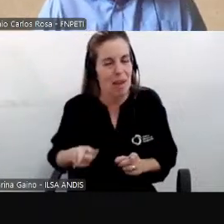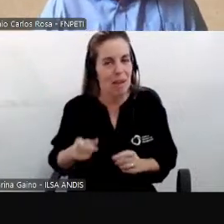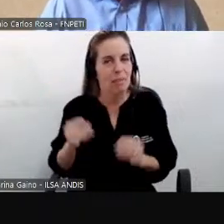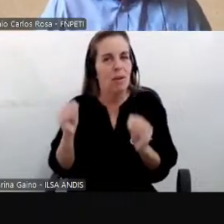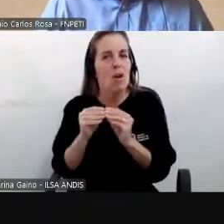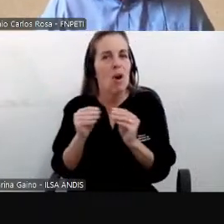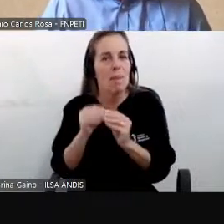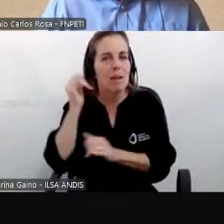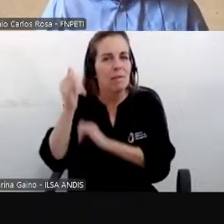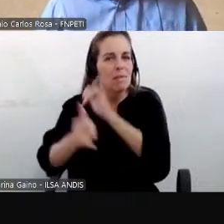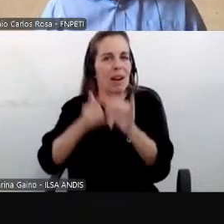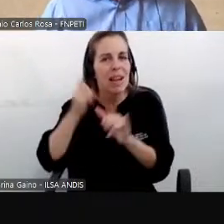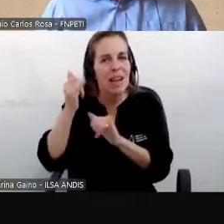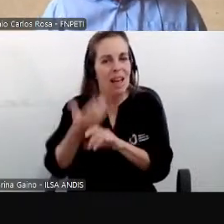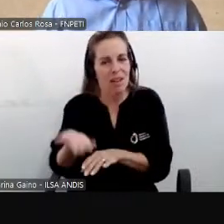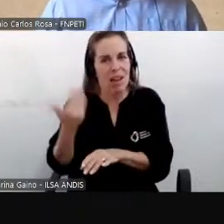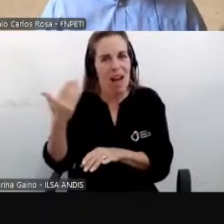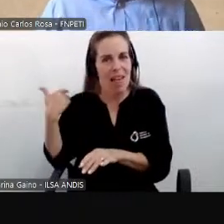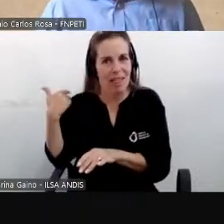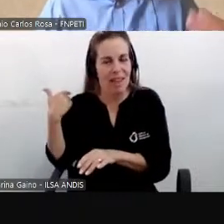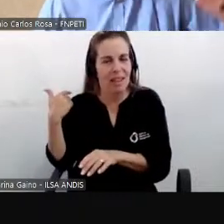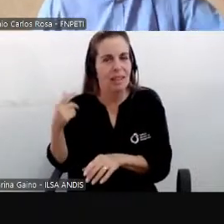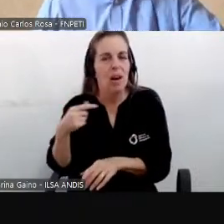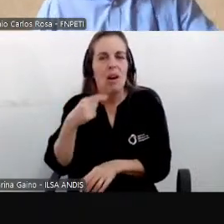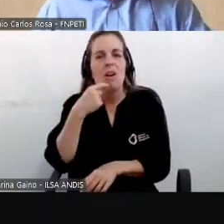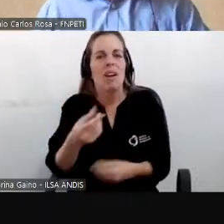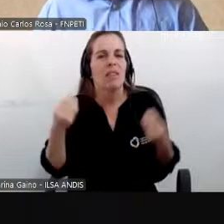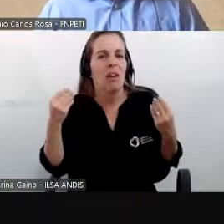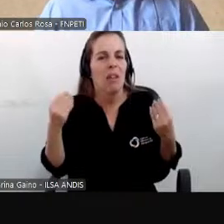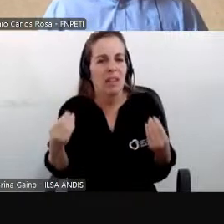presented by my colleague